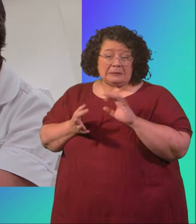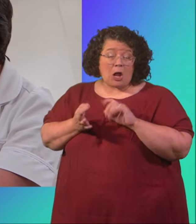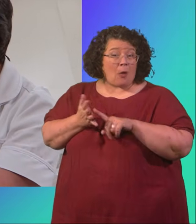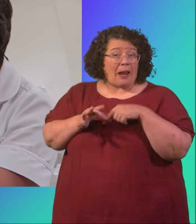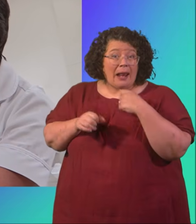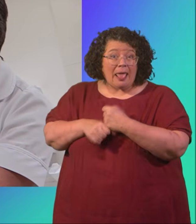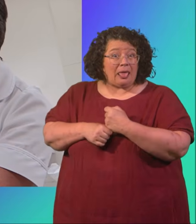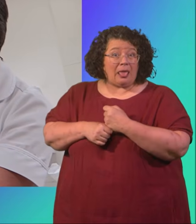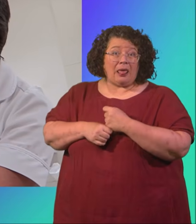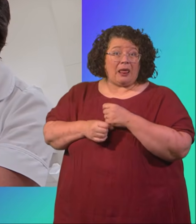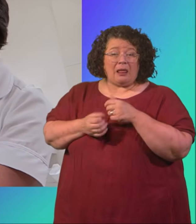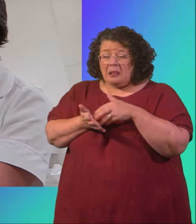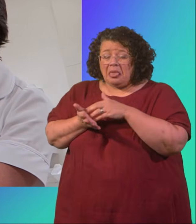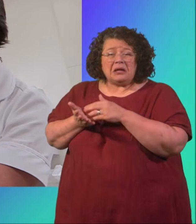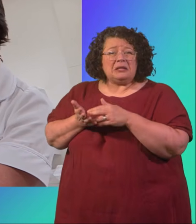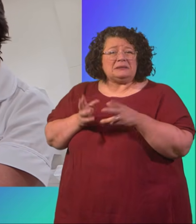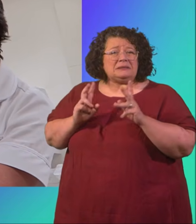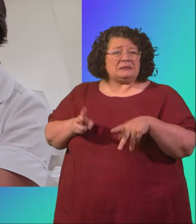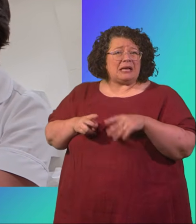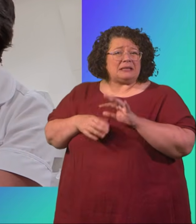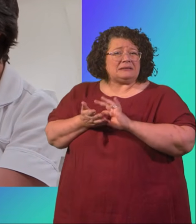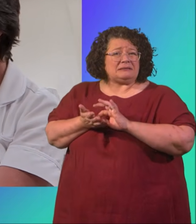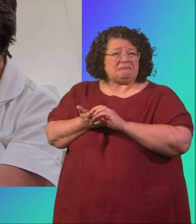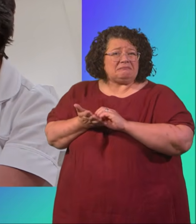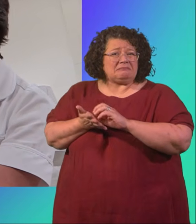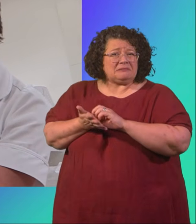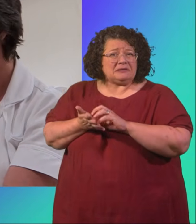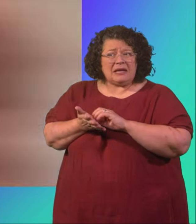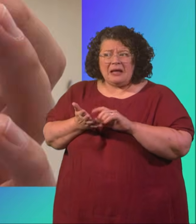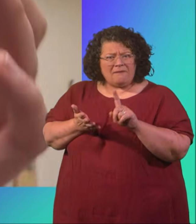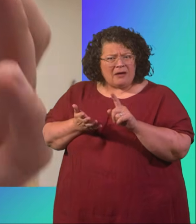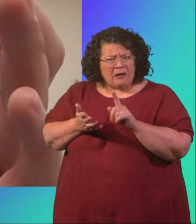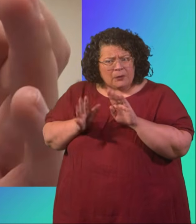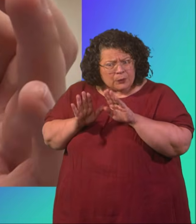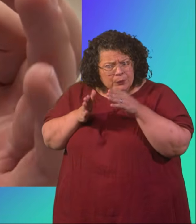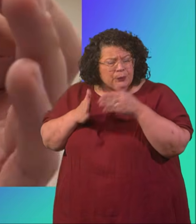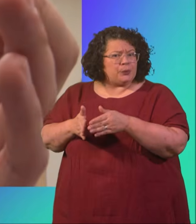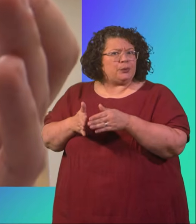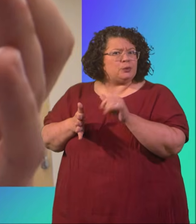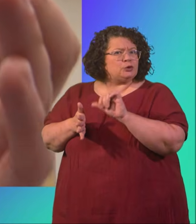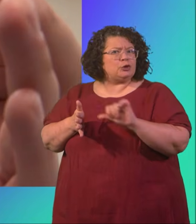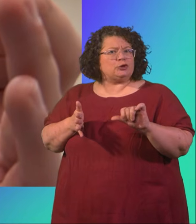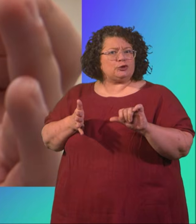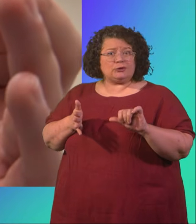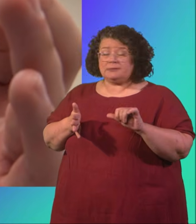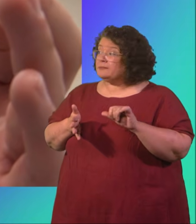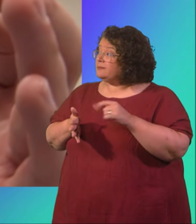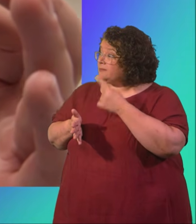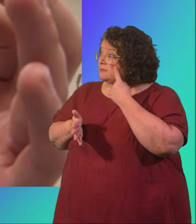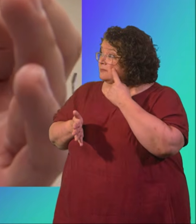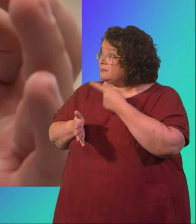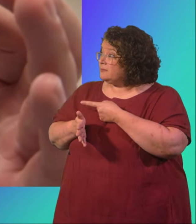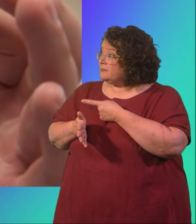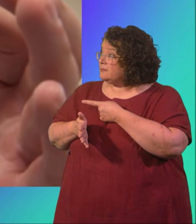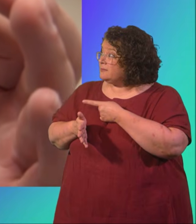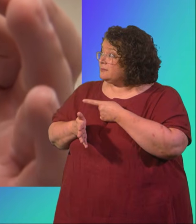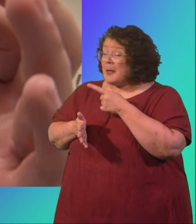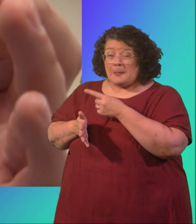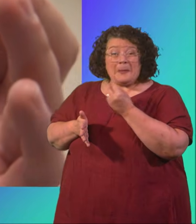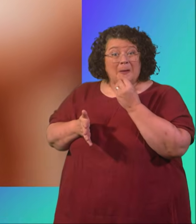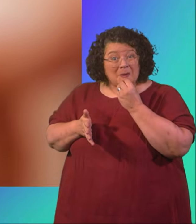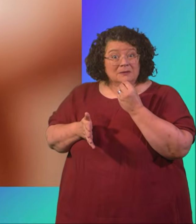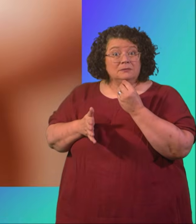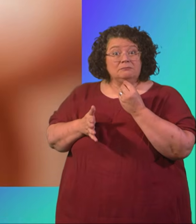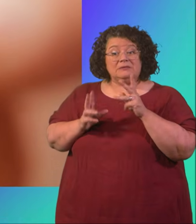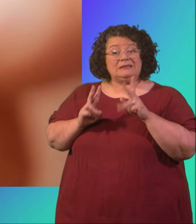tissue. So they're very precise surgeons. They're very precise surgeons, yes. Take a closer look. Although they can eat dead flesh, maggots don't have